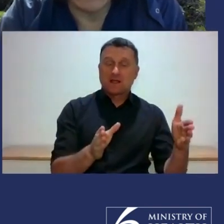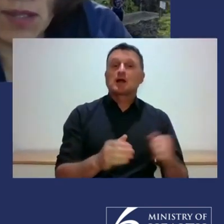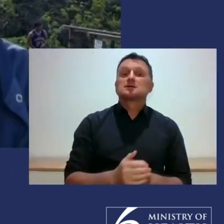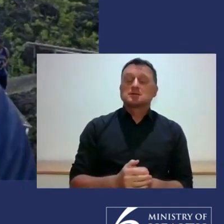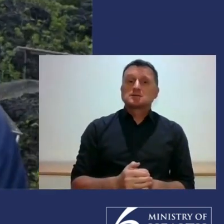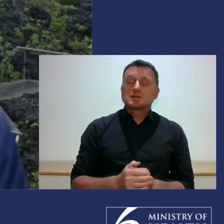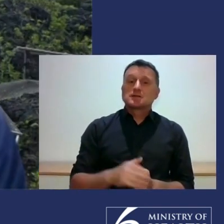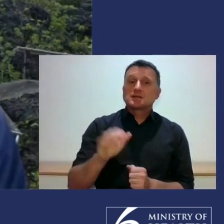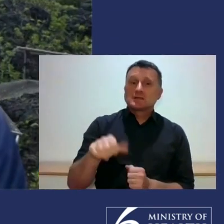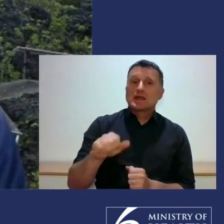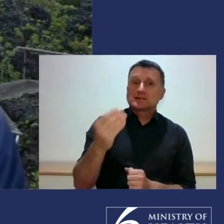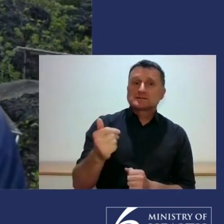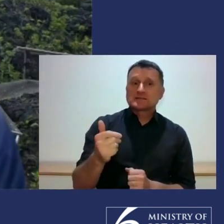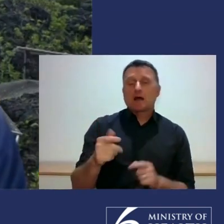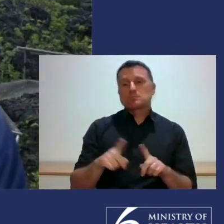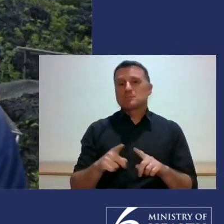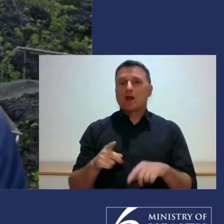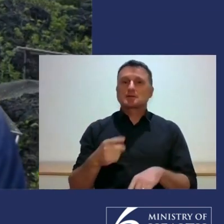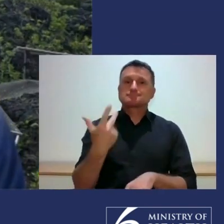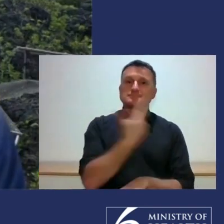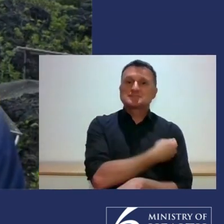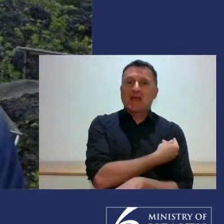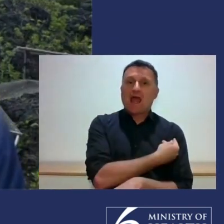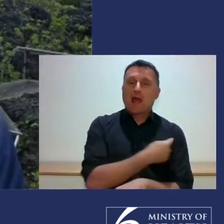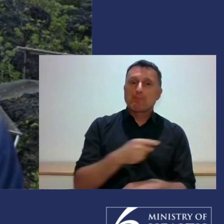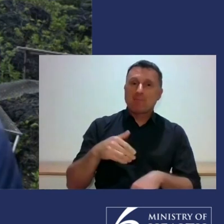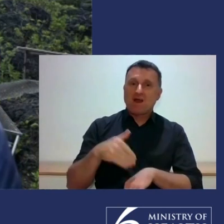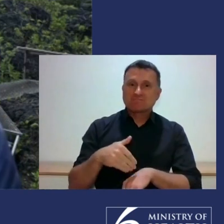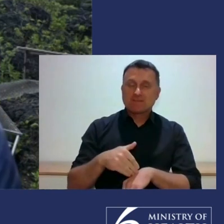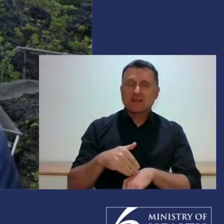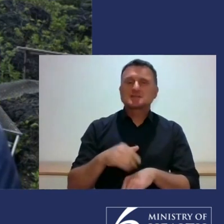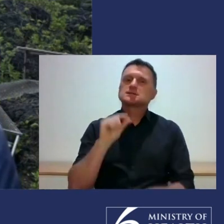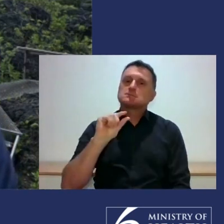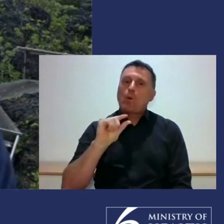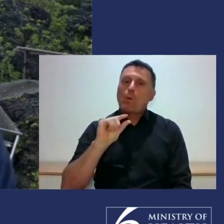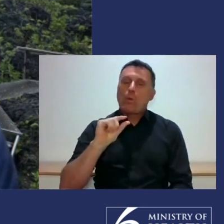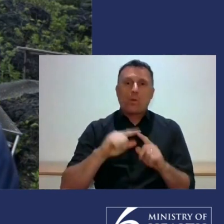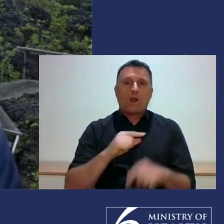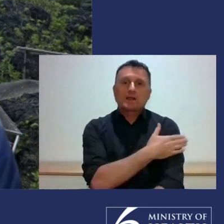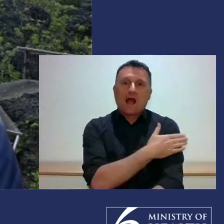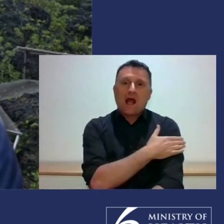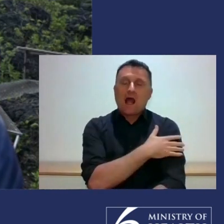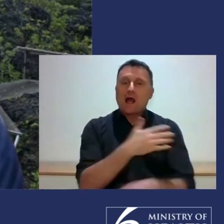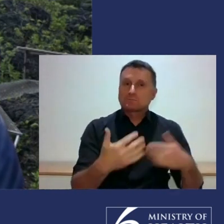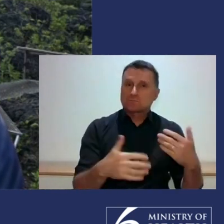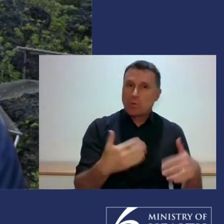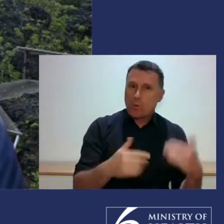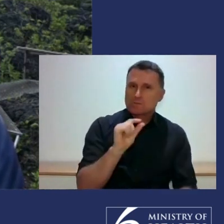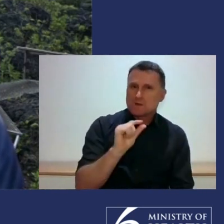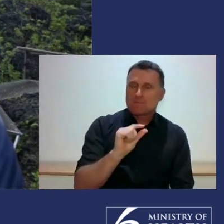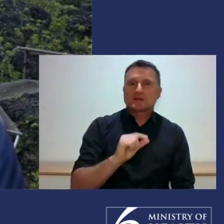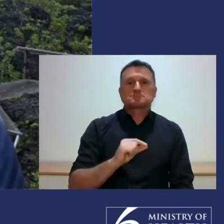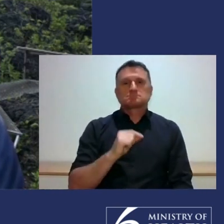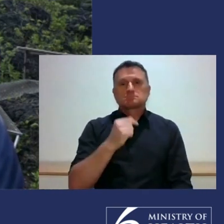before, they're very mild. Most of them is mostly, you know, having a sore arm. I feel a bit fluid, a bit of headachey. You drink lots of